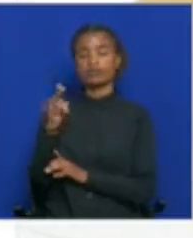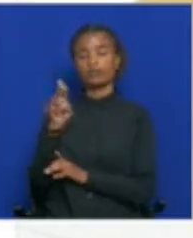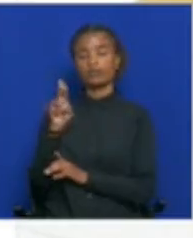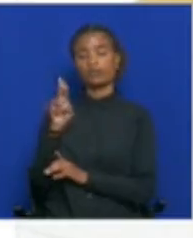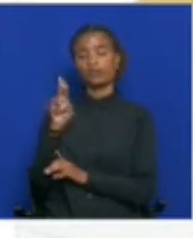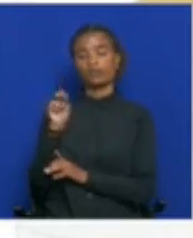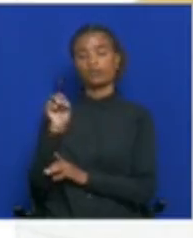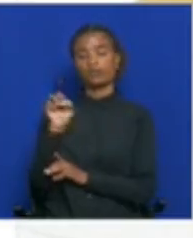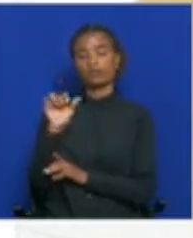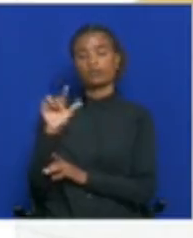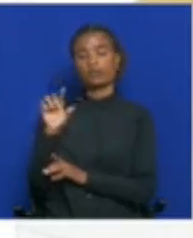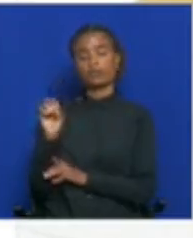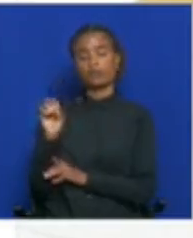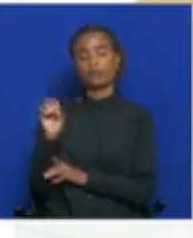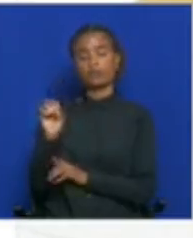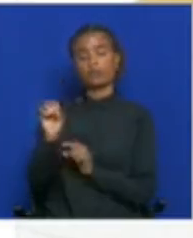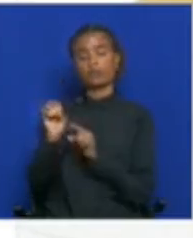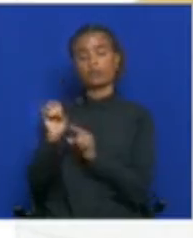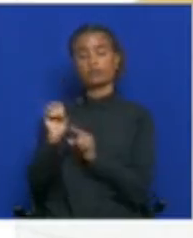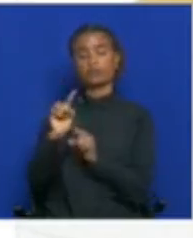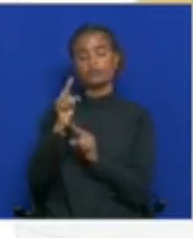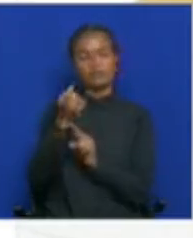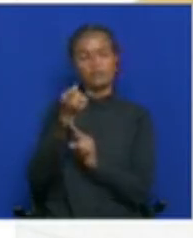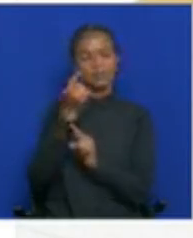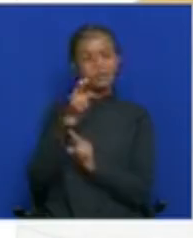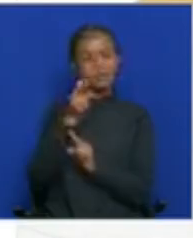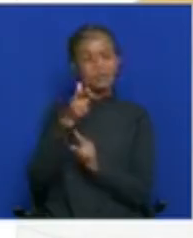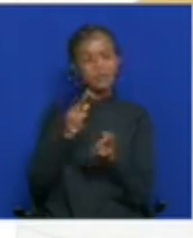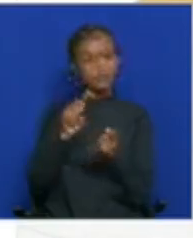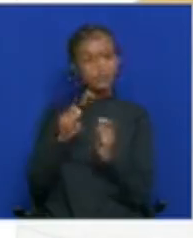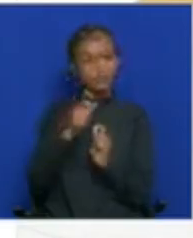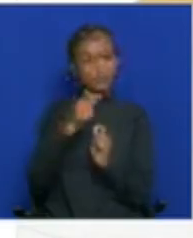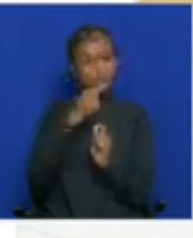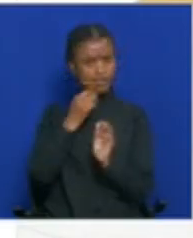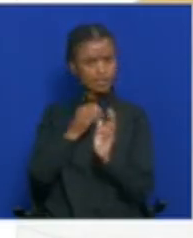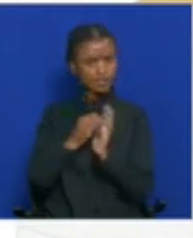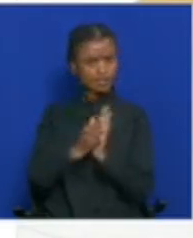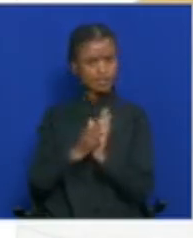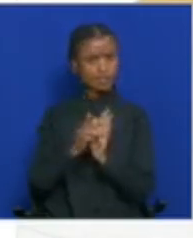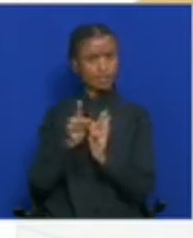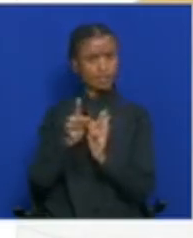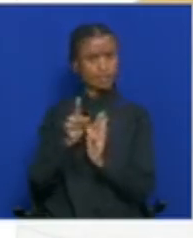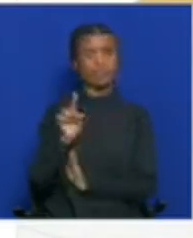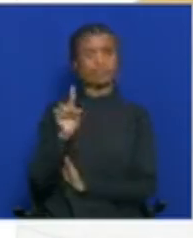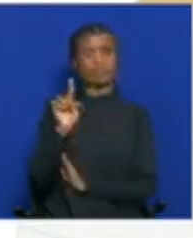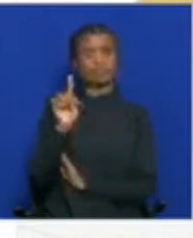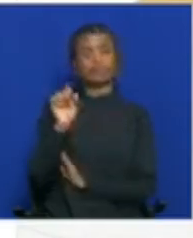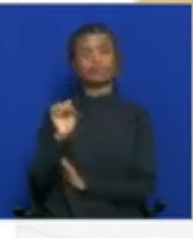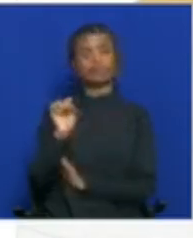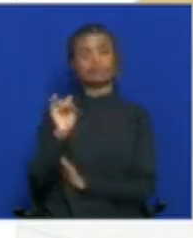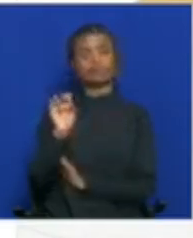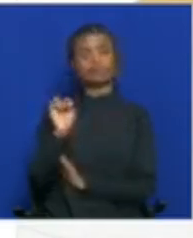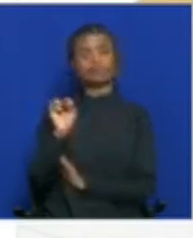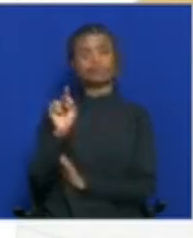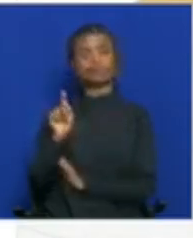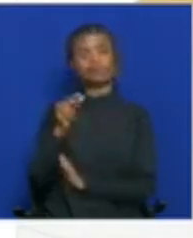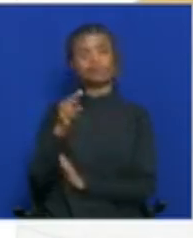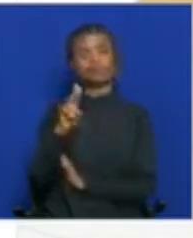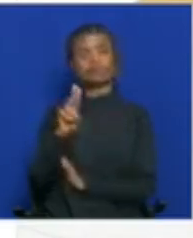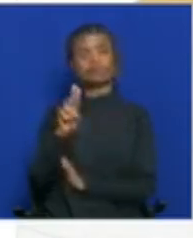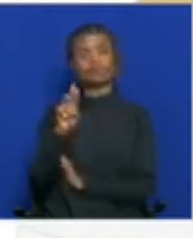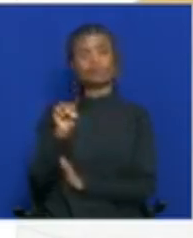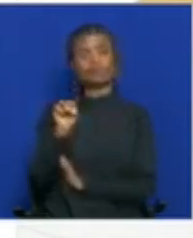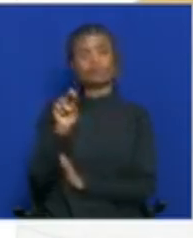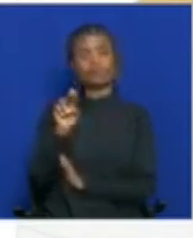General Sentumule, but you see at paragraph 2 of the letter that it only lists 4